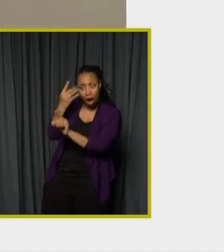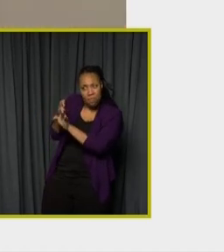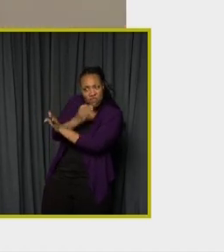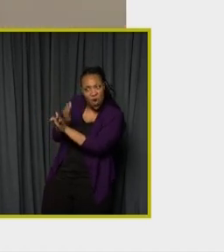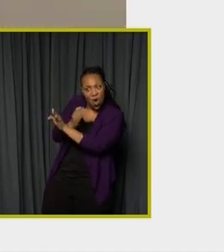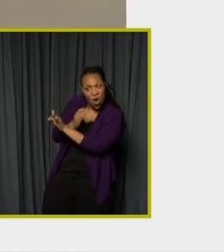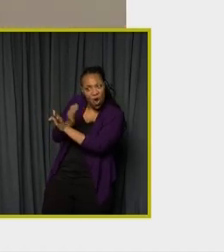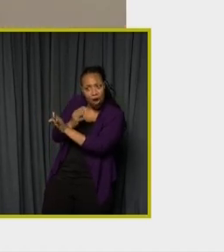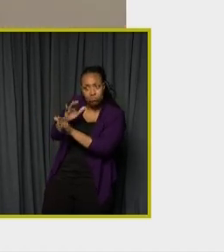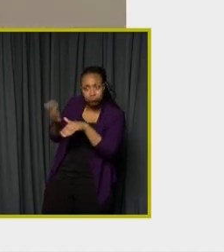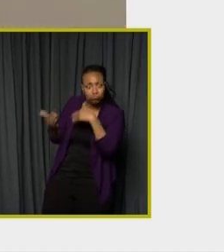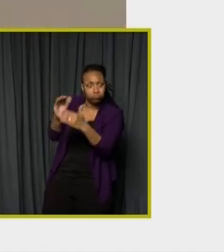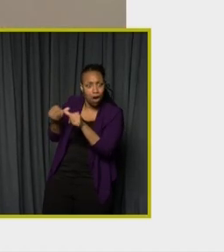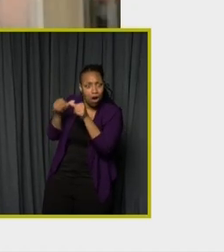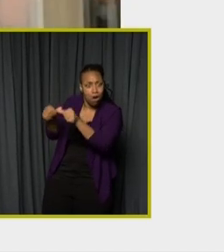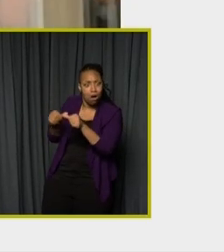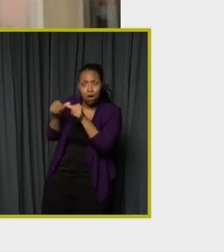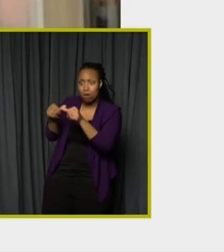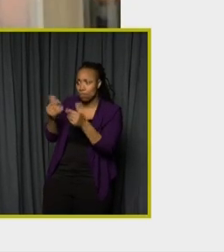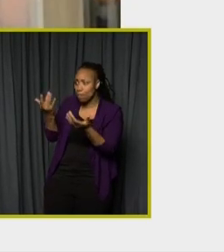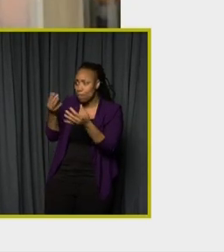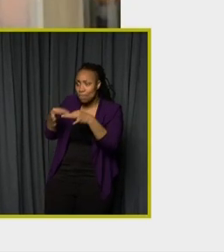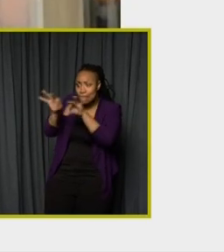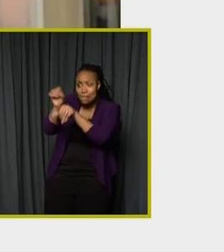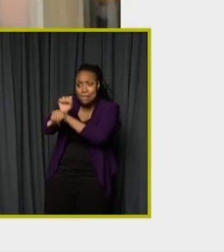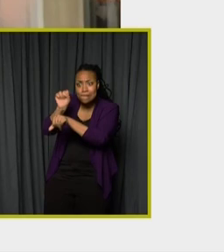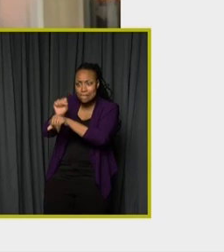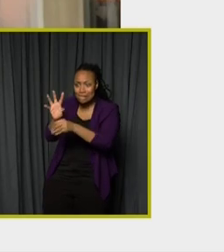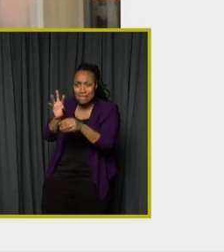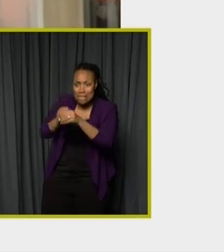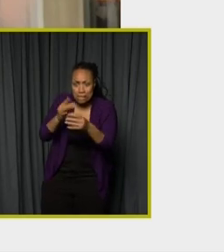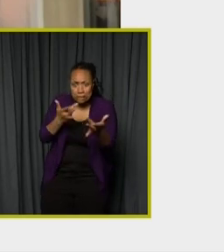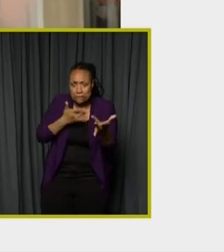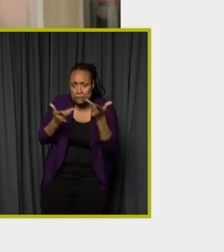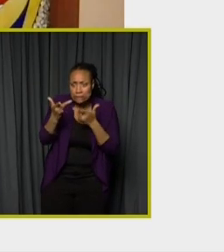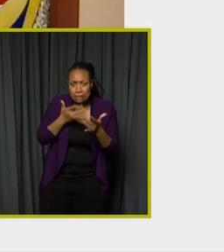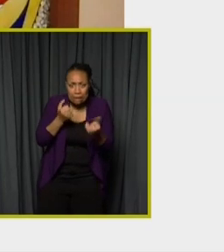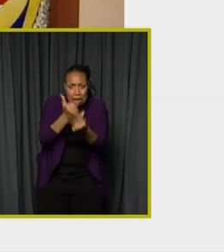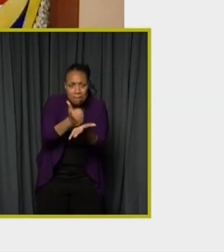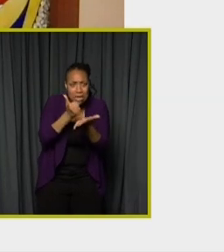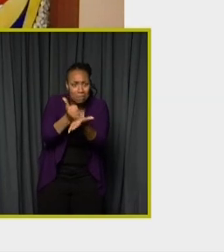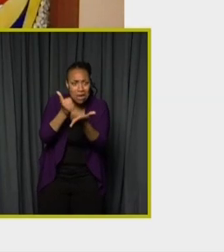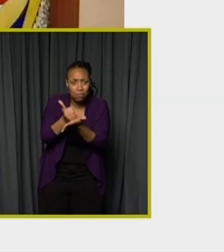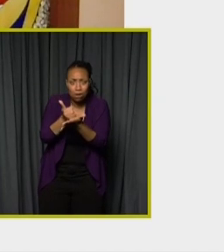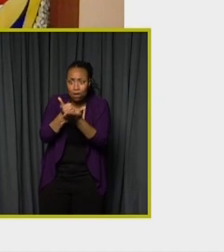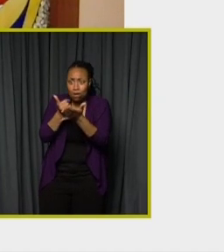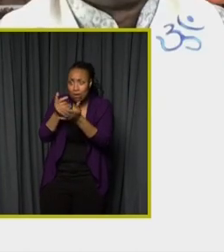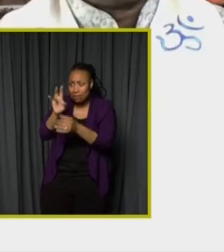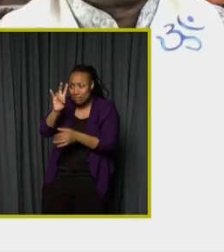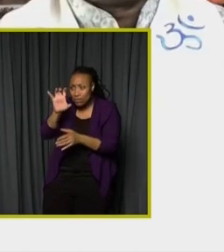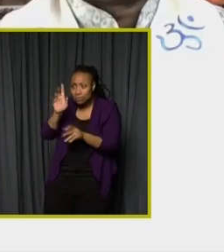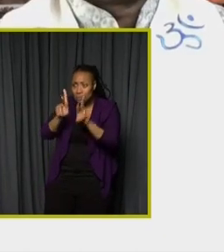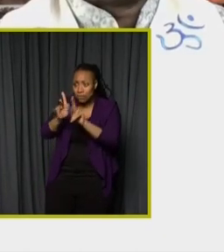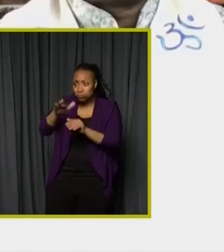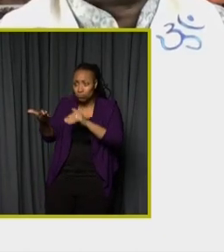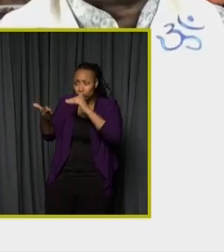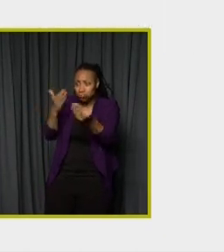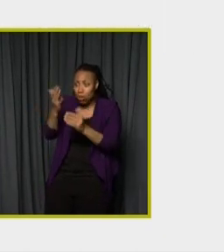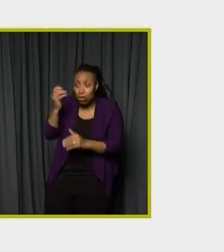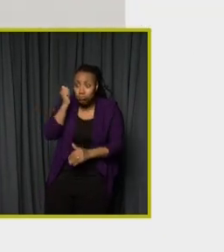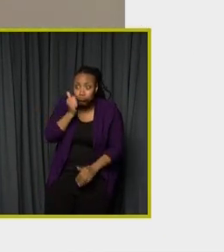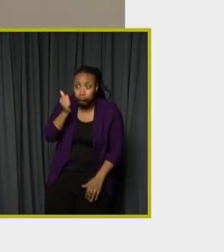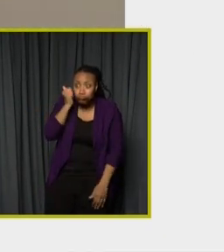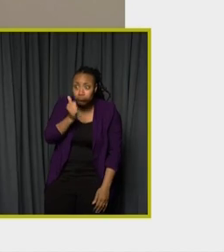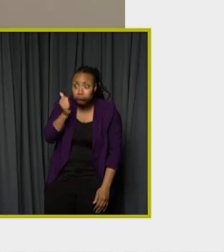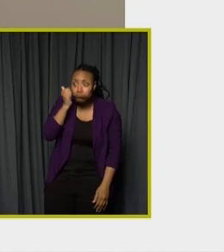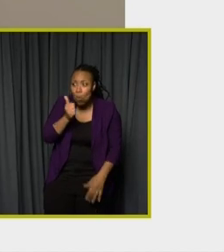the essentials they need. For the nearly 700 people who died every day from poverty in this country